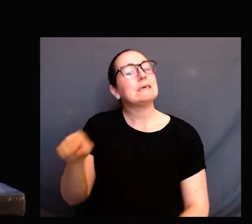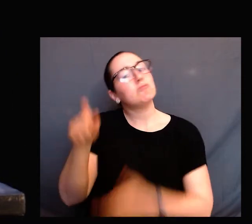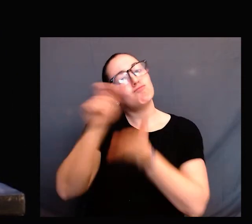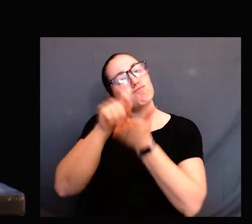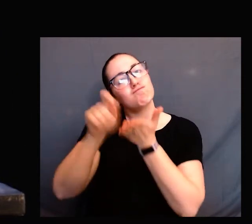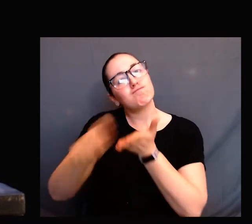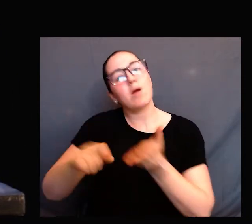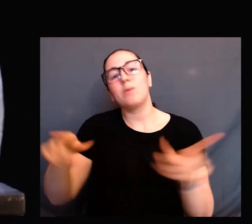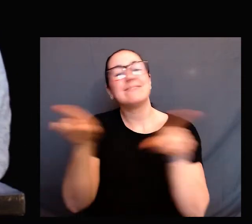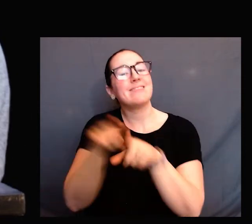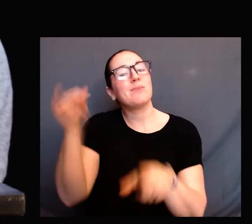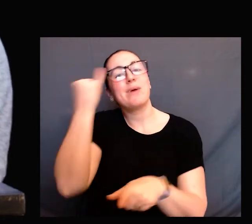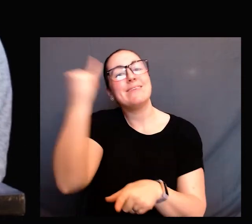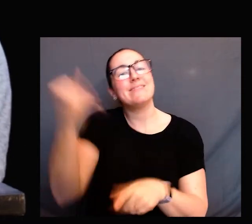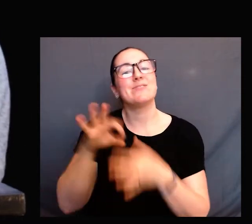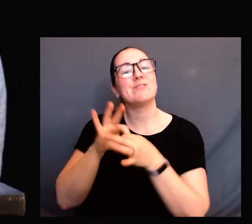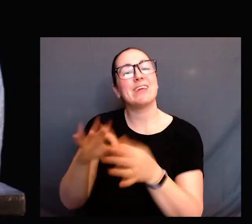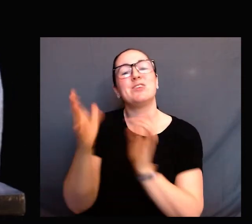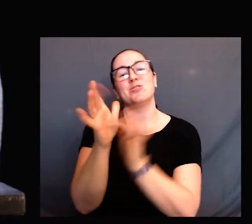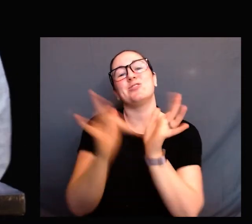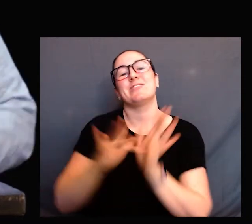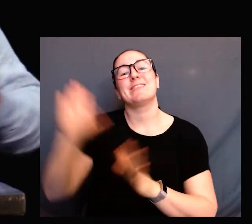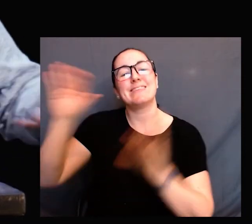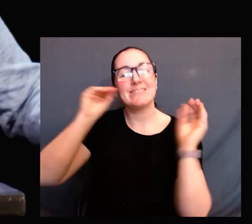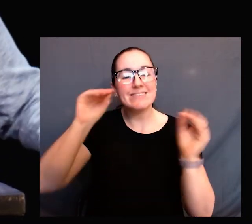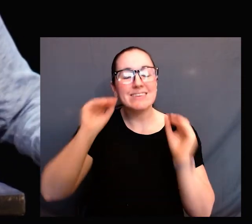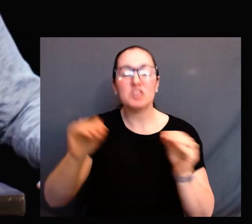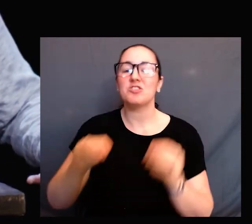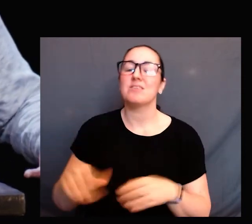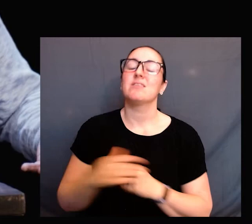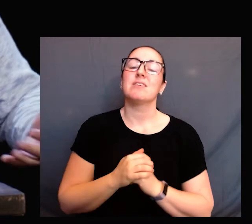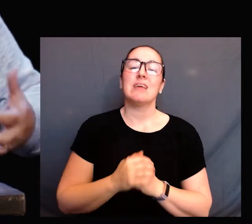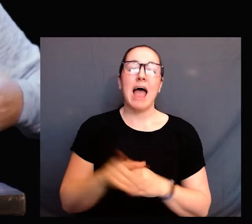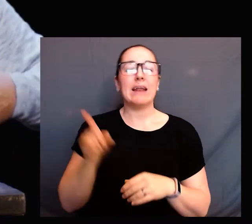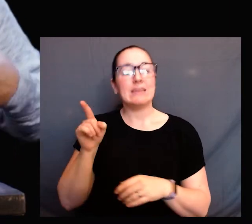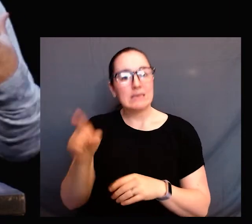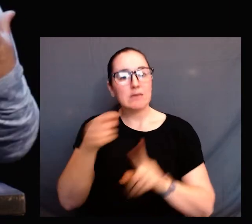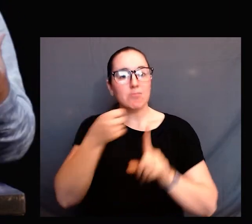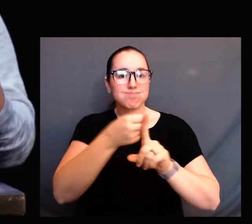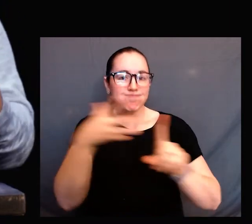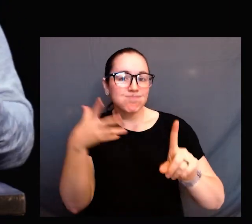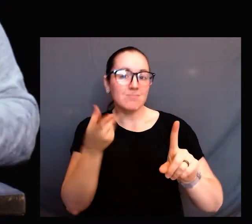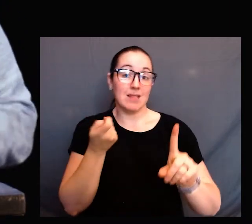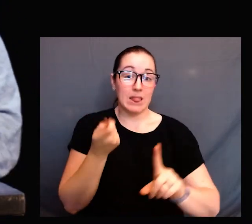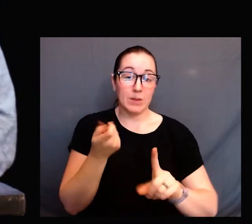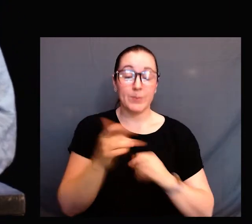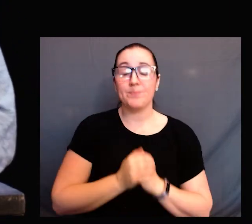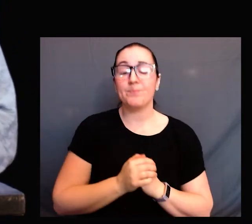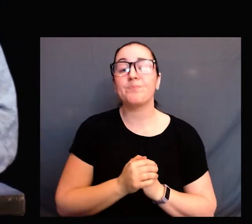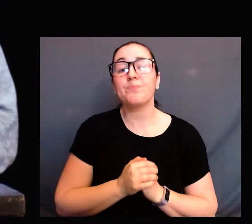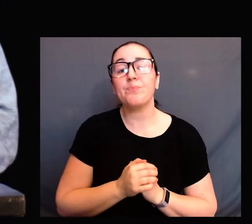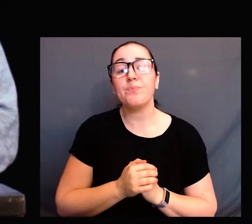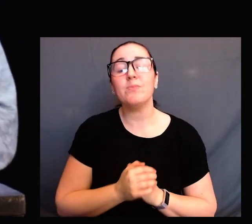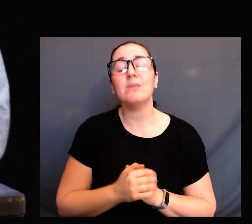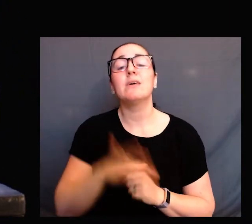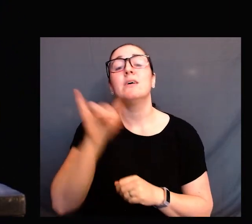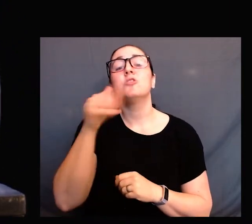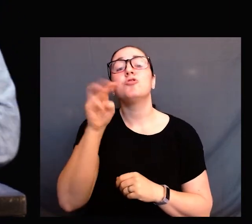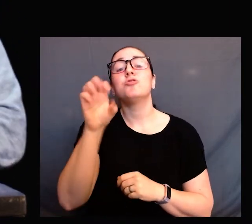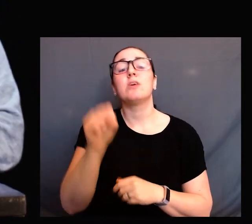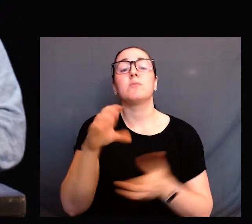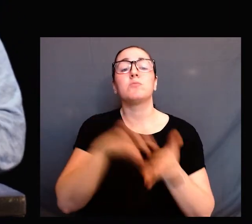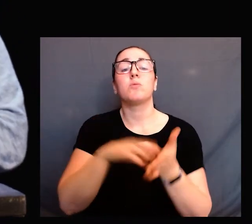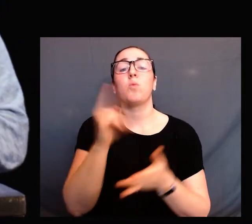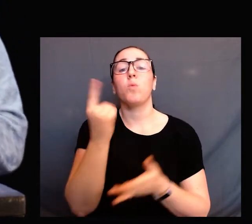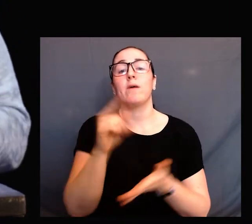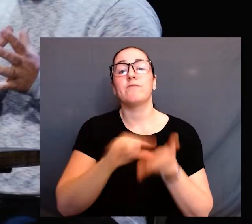up on this same idea of Jesus' teaching from Matthew chapter 7, and he builds upon that just a little bit. In James